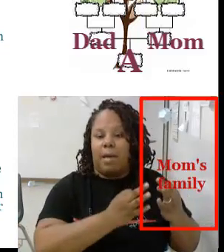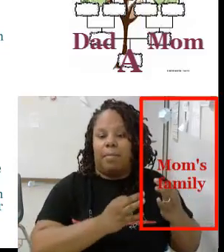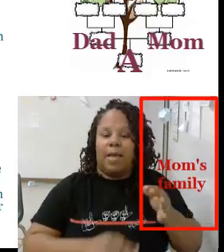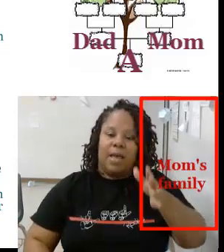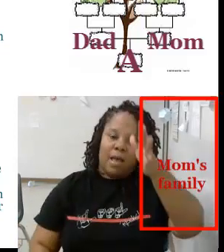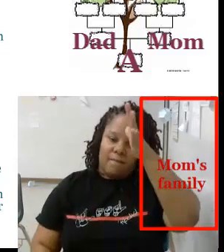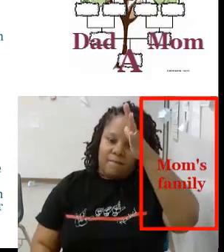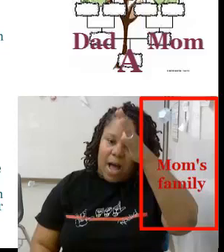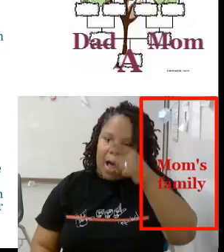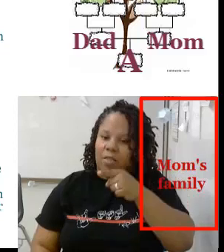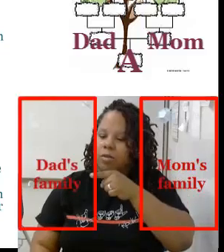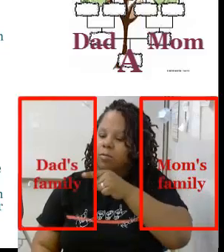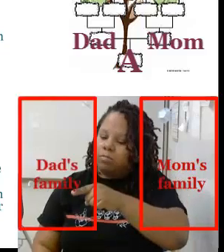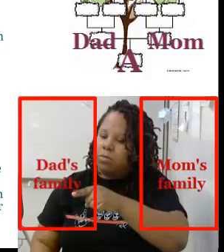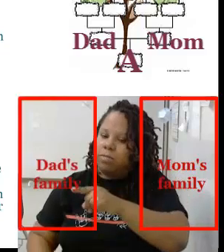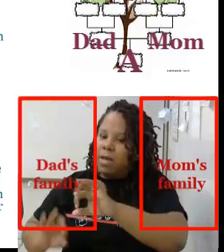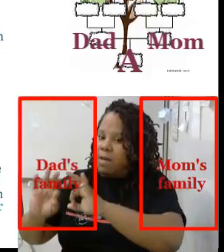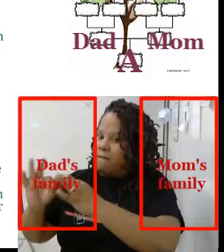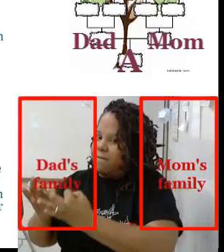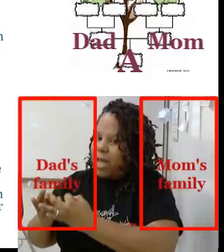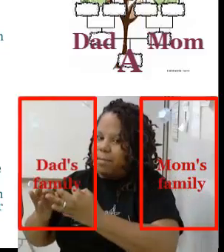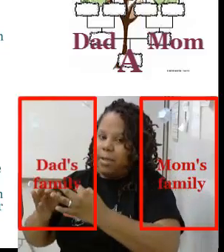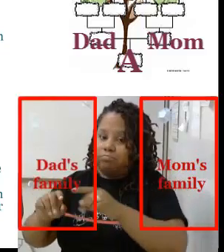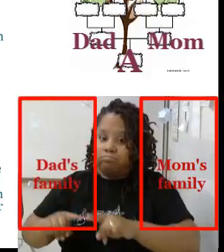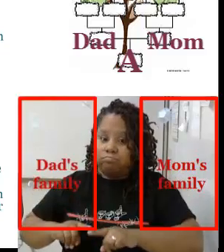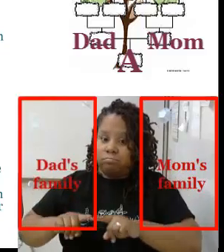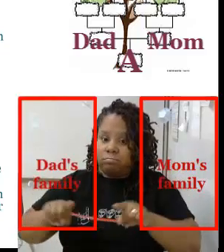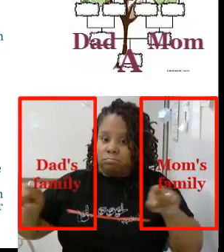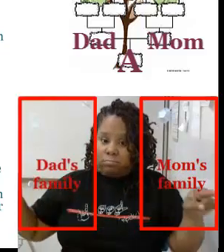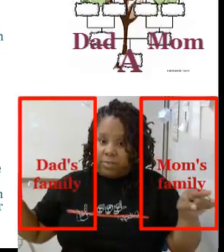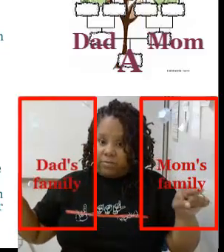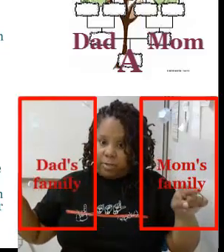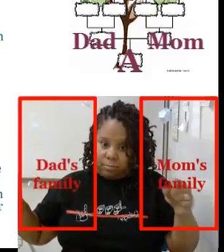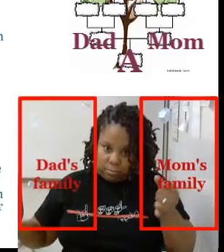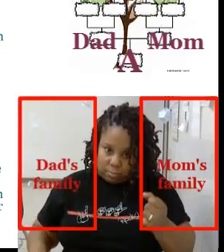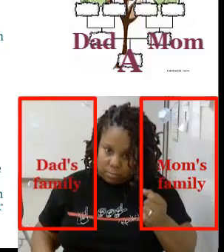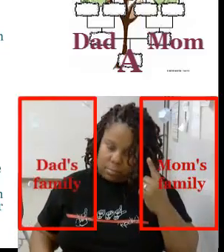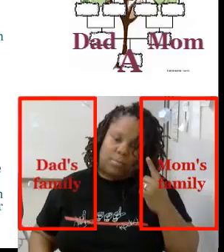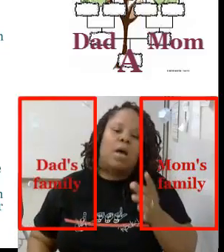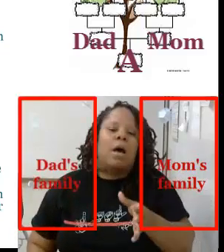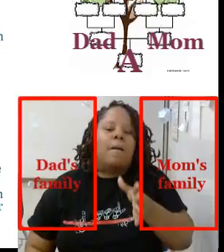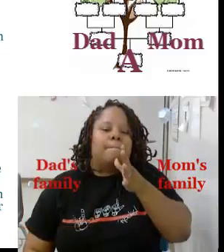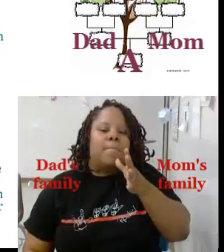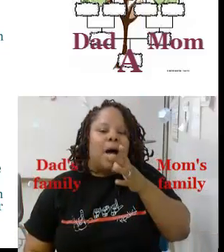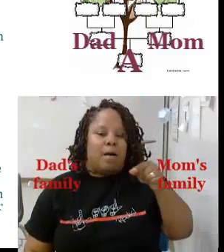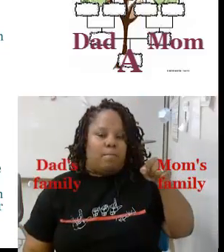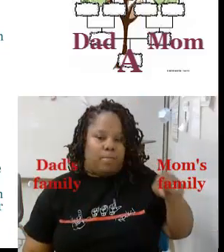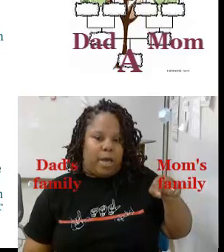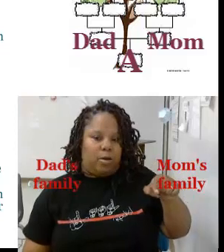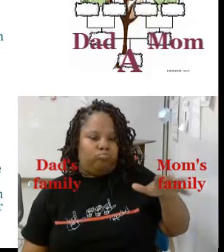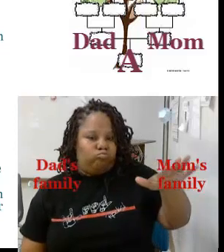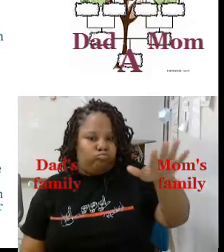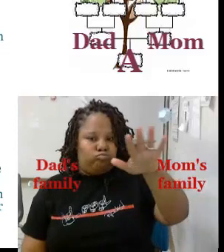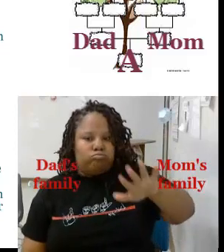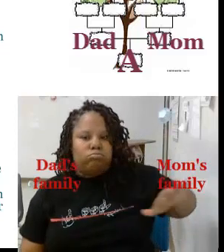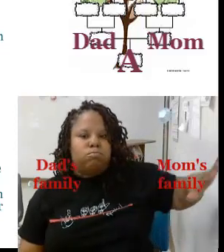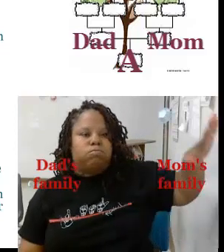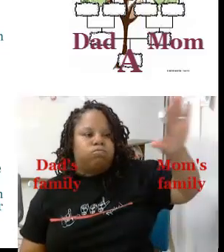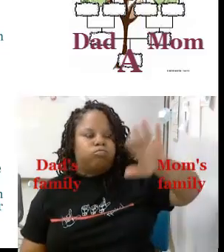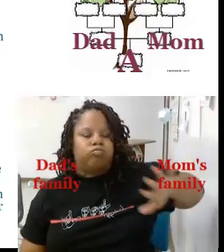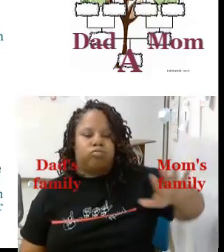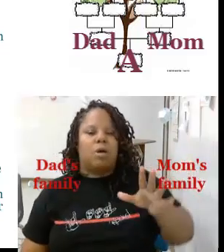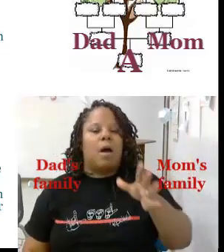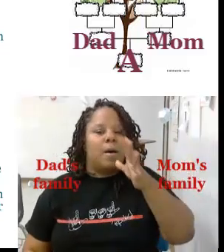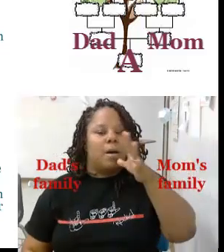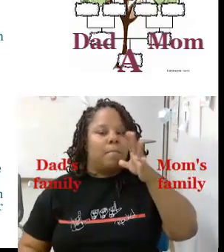A, then that means any maternal family will be to the left of point A. If you put your father to the